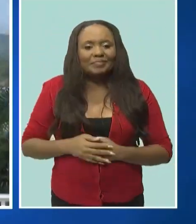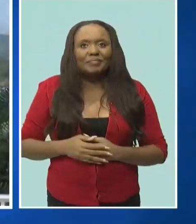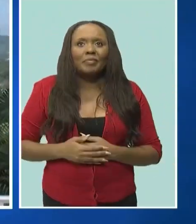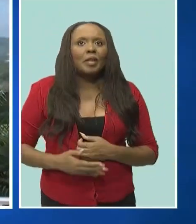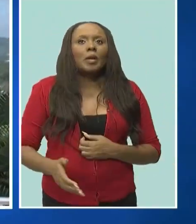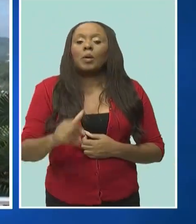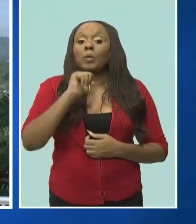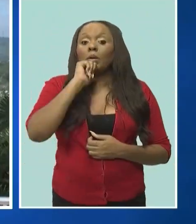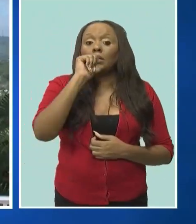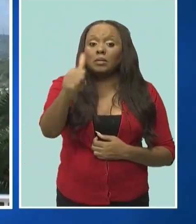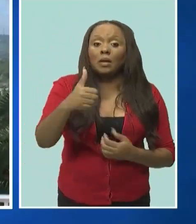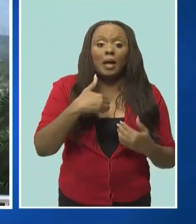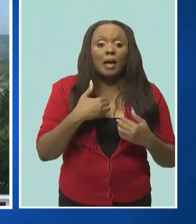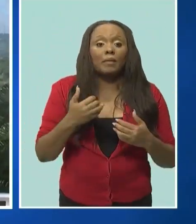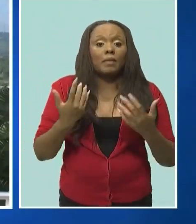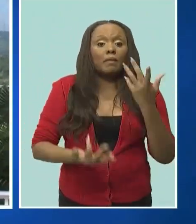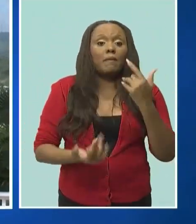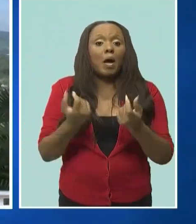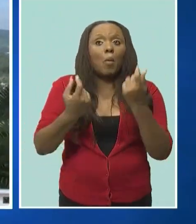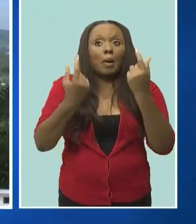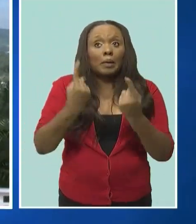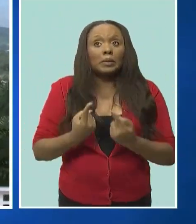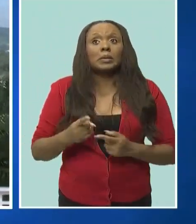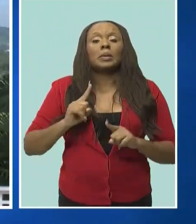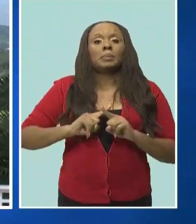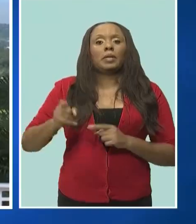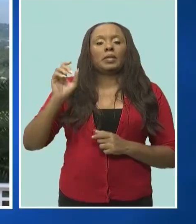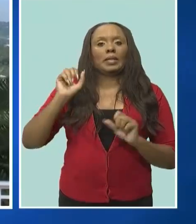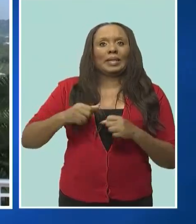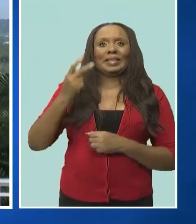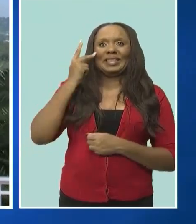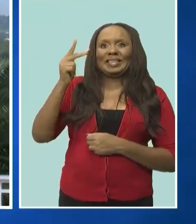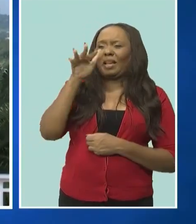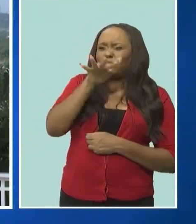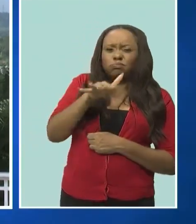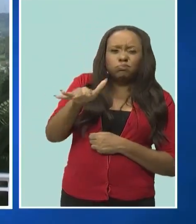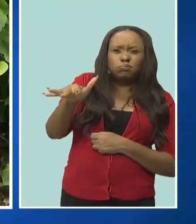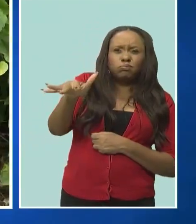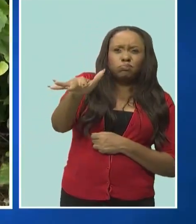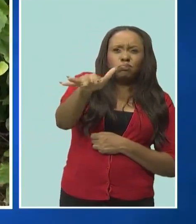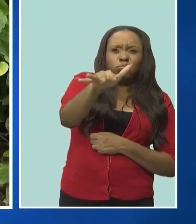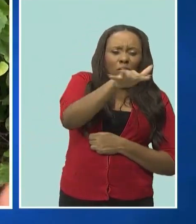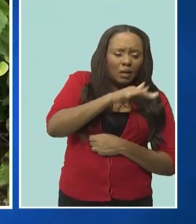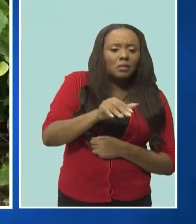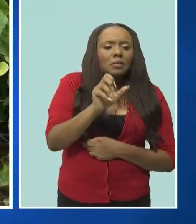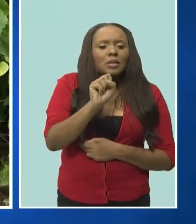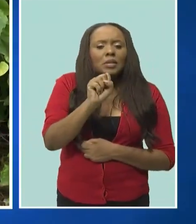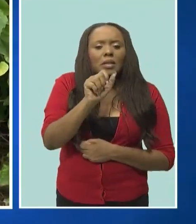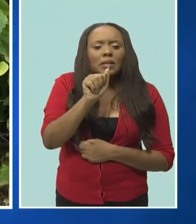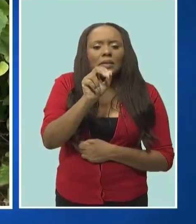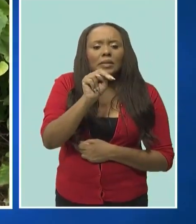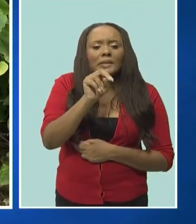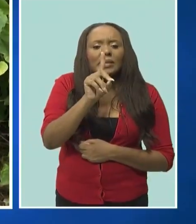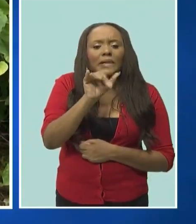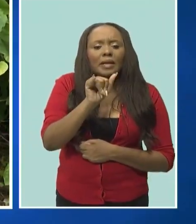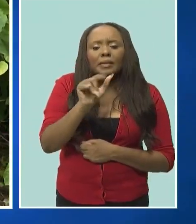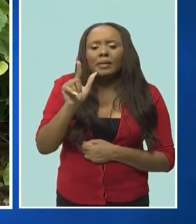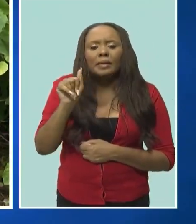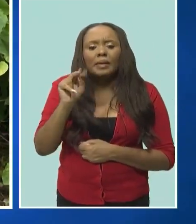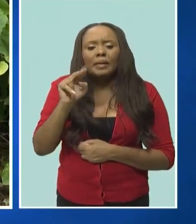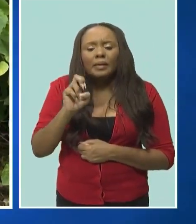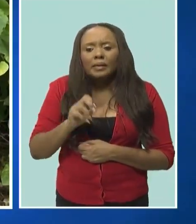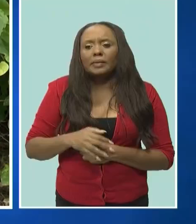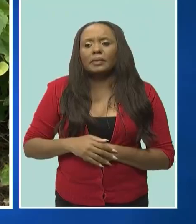not have any at Highgate, but we are able to see all of the coasts, both Sandy Lane, Hilton, everybody's fireworks from